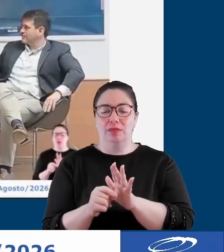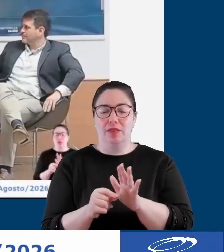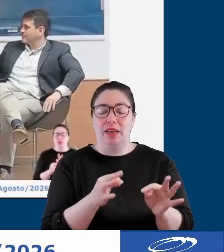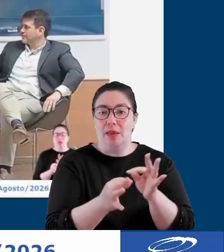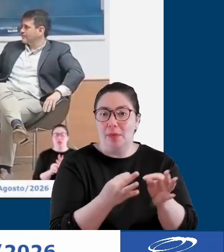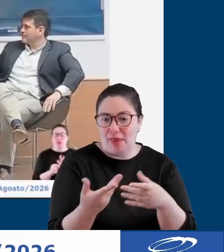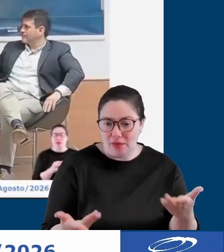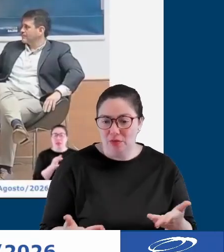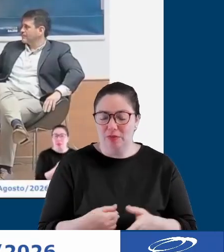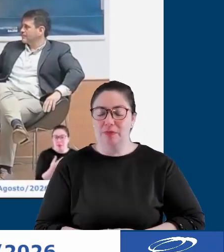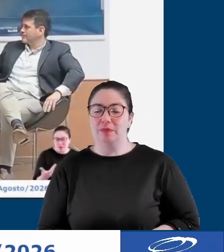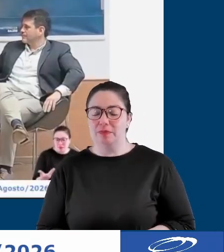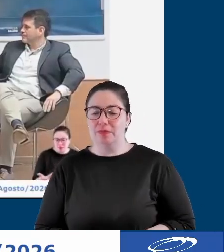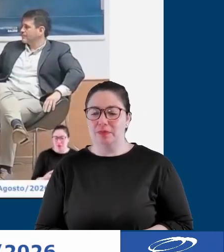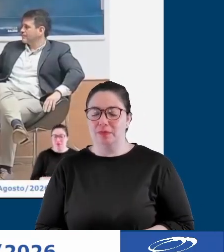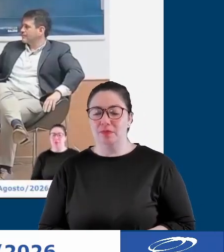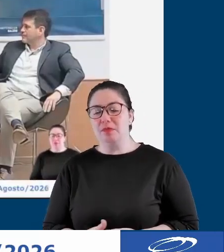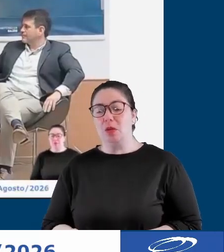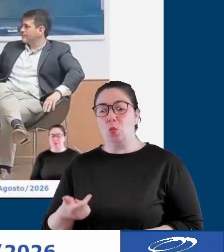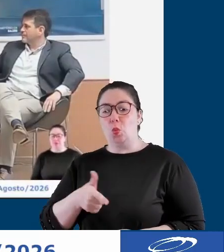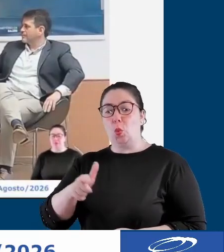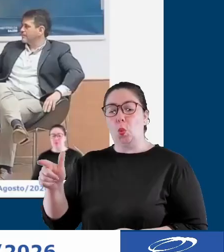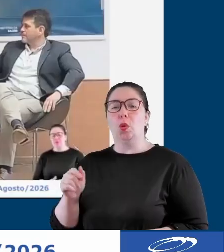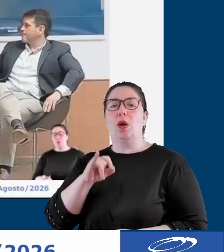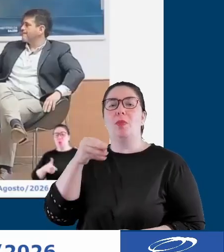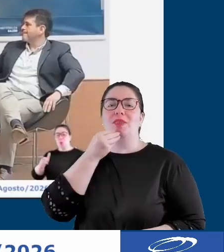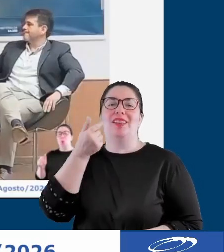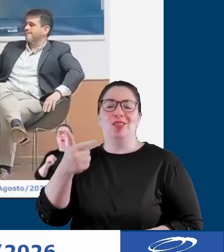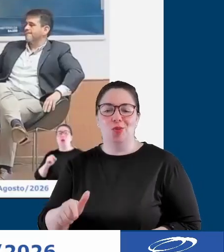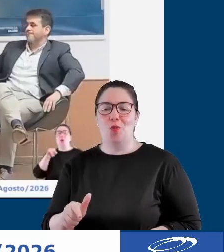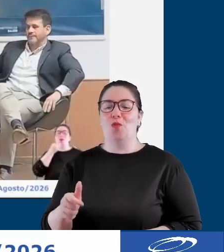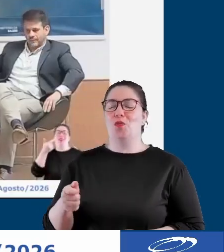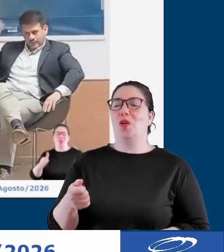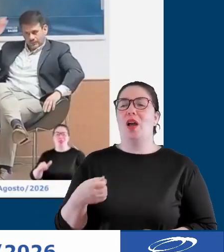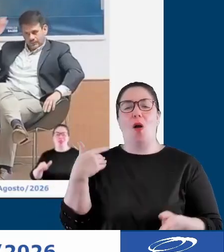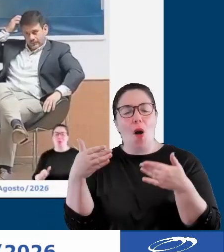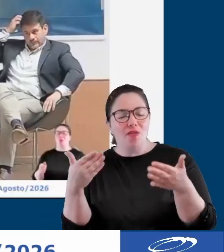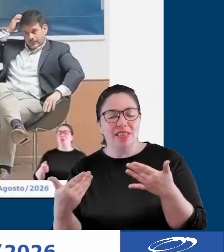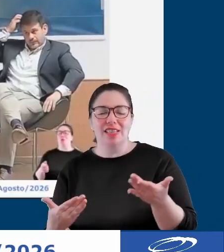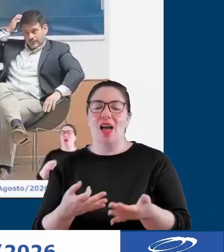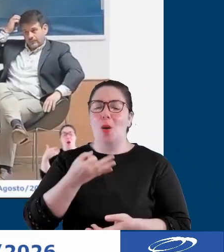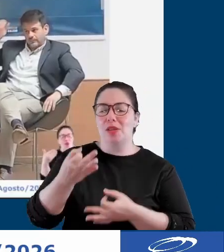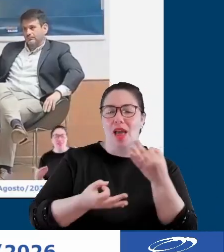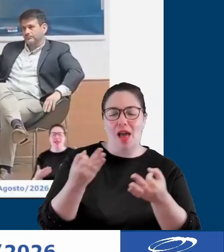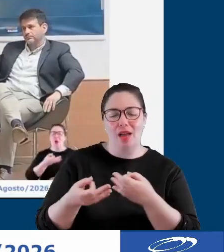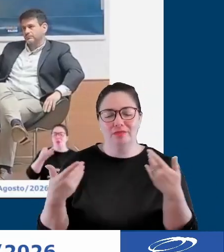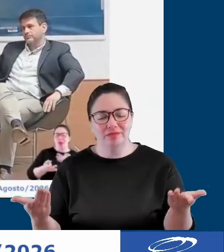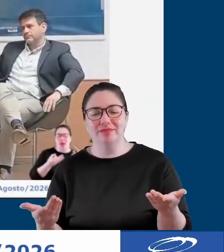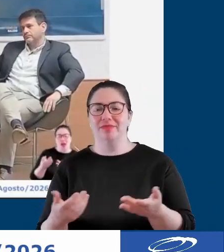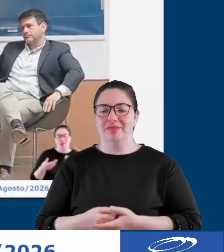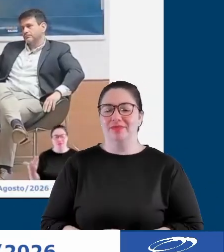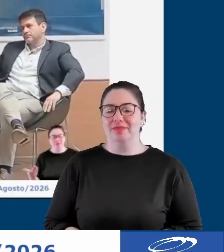more other opportunities to discuss more and maybe other encounters. Would you like